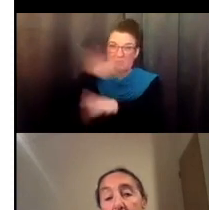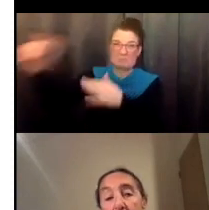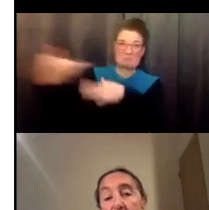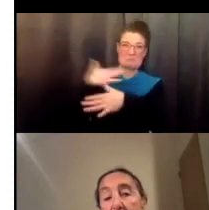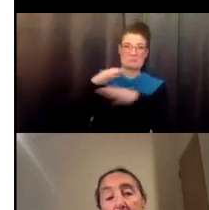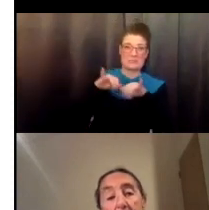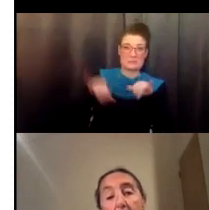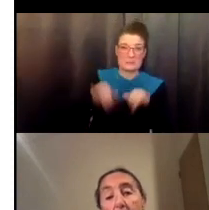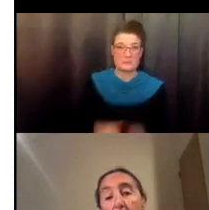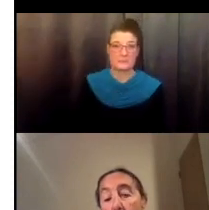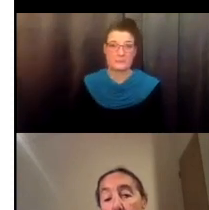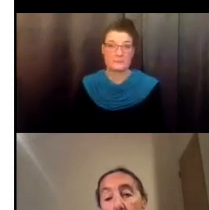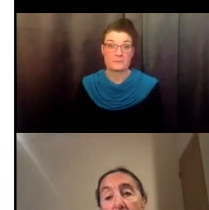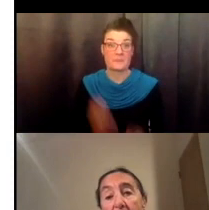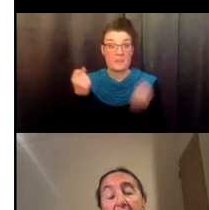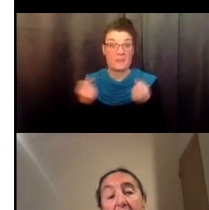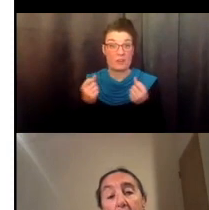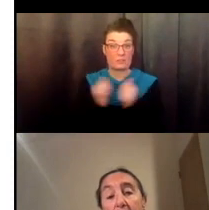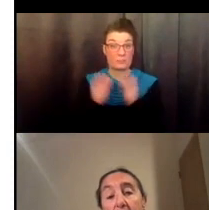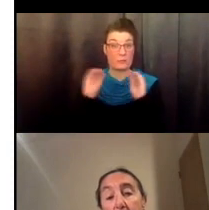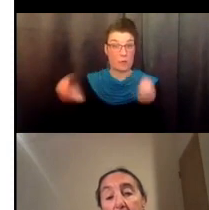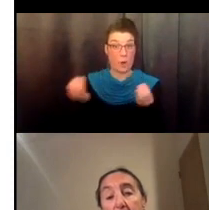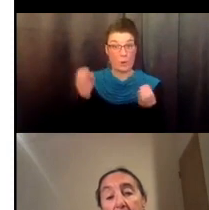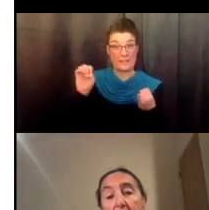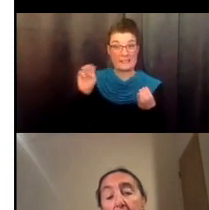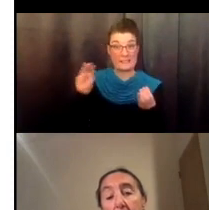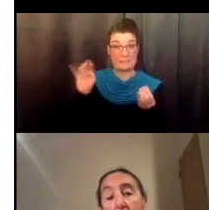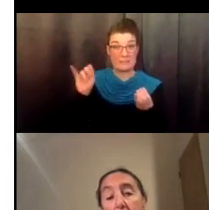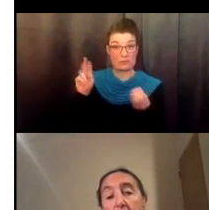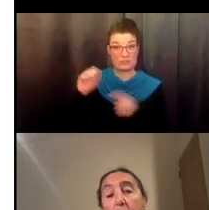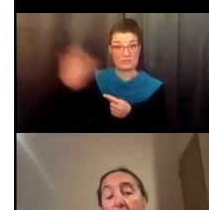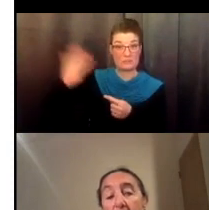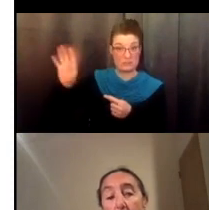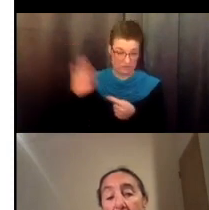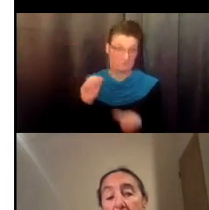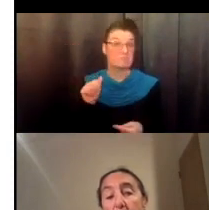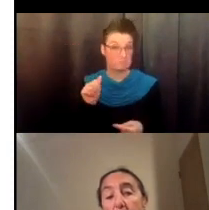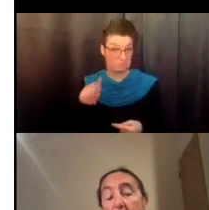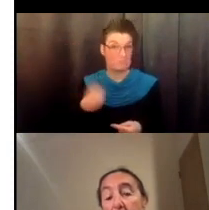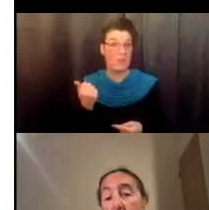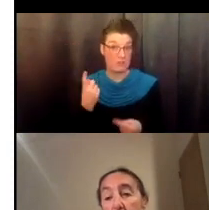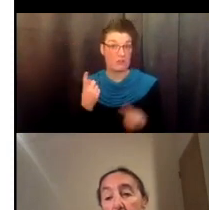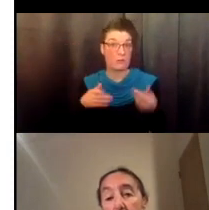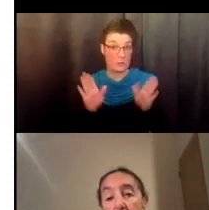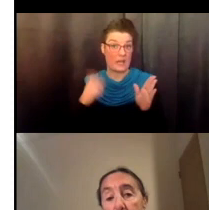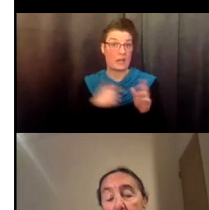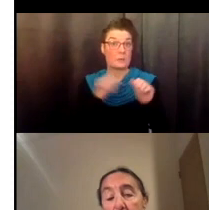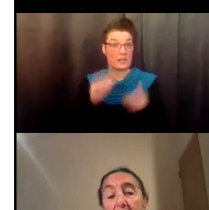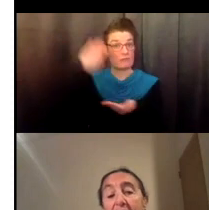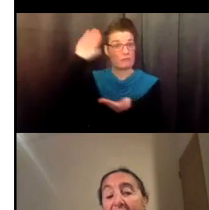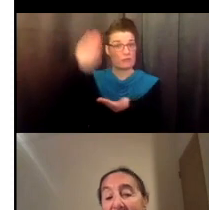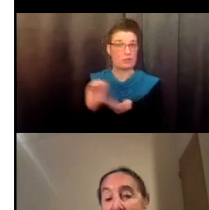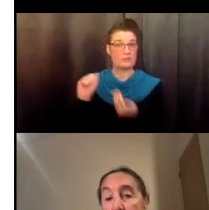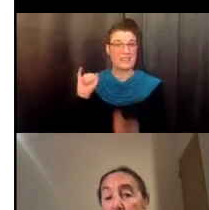Zero emission vehicles are another way that we can really, are one of the ways in which we can reduce air